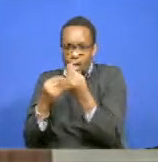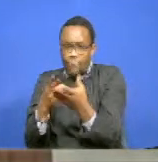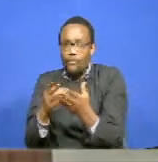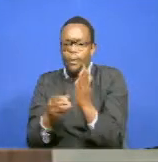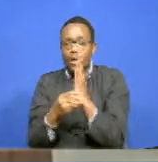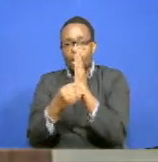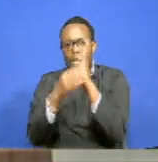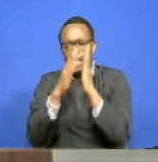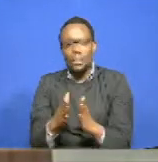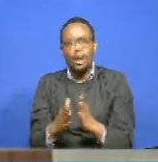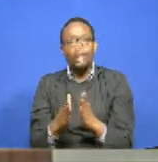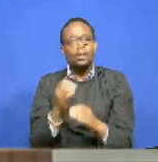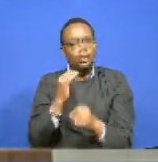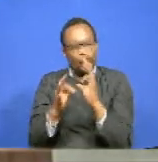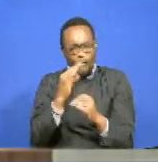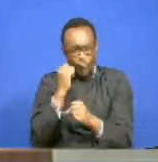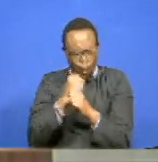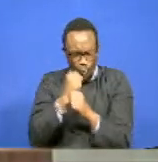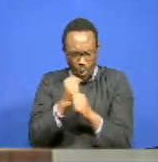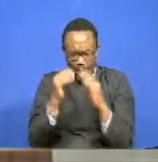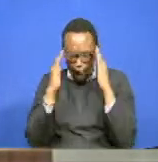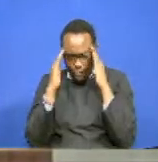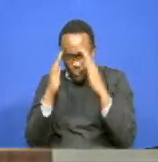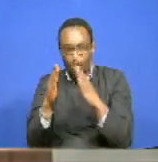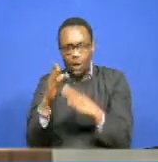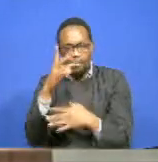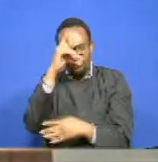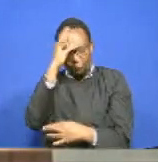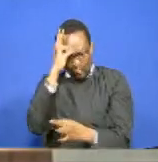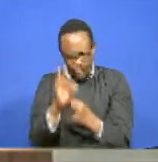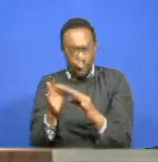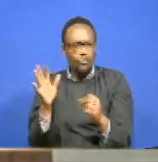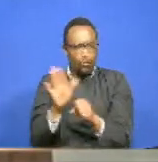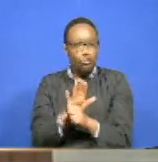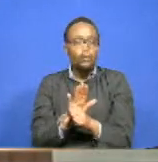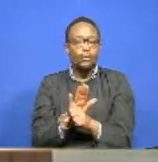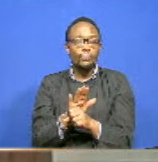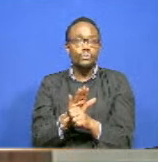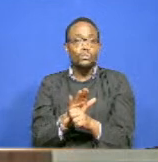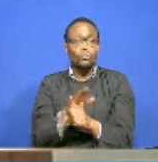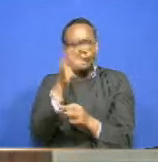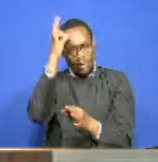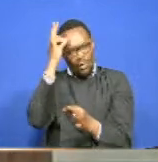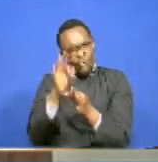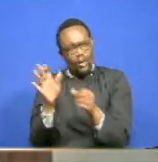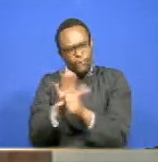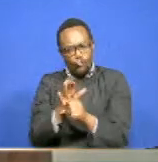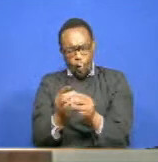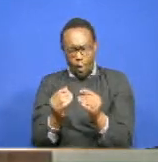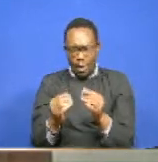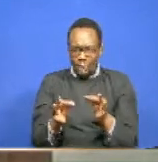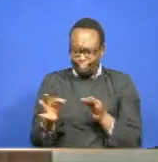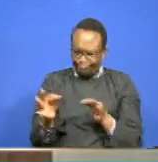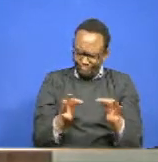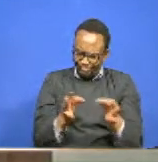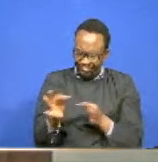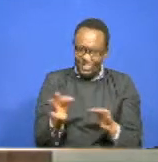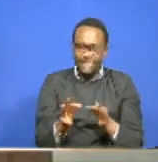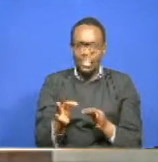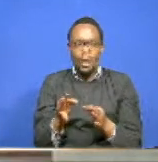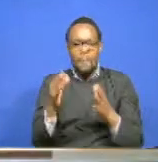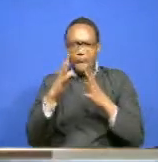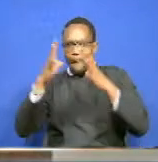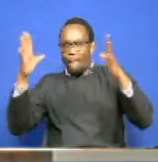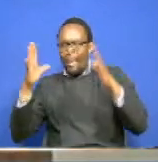serve him diligently and faithfully. Faithfulness is not to be measured in magnitude or